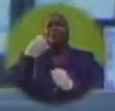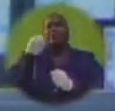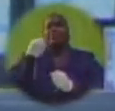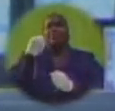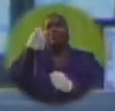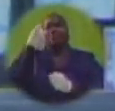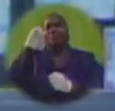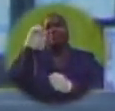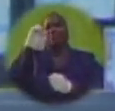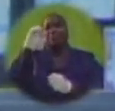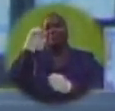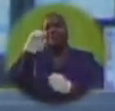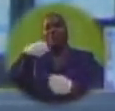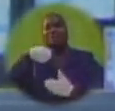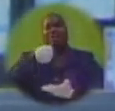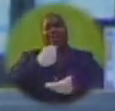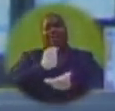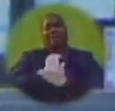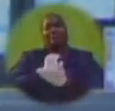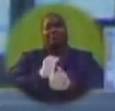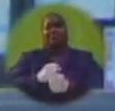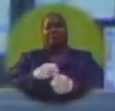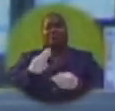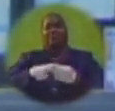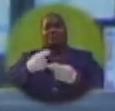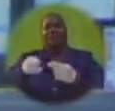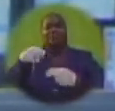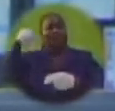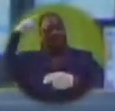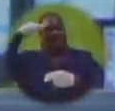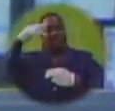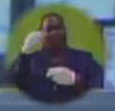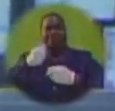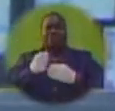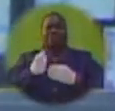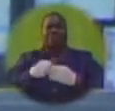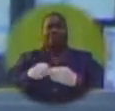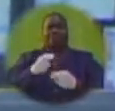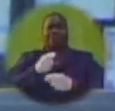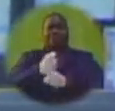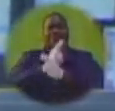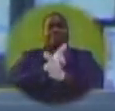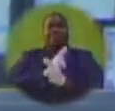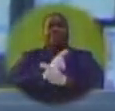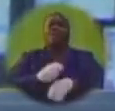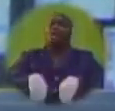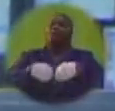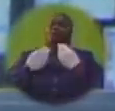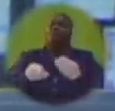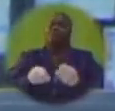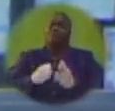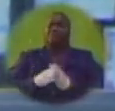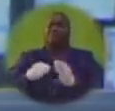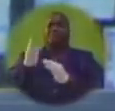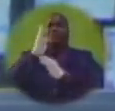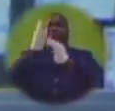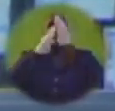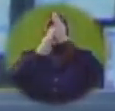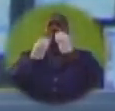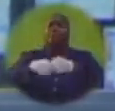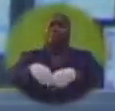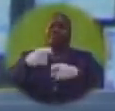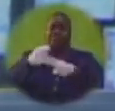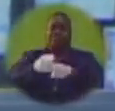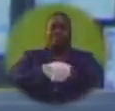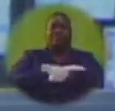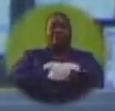portfolio and aid in the reduction of government expenditure on rent. Gittens says moving to the state-of-the-art building will definitely